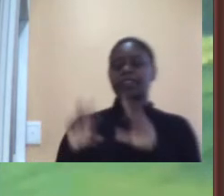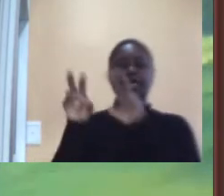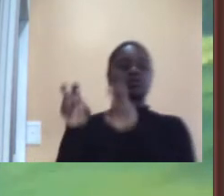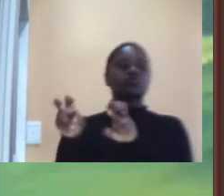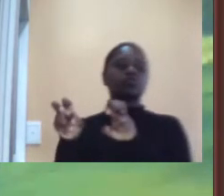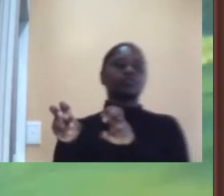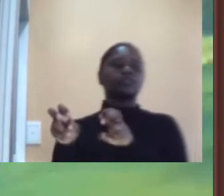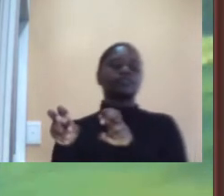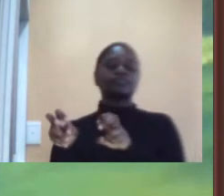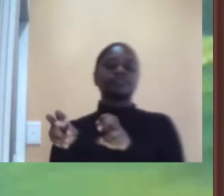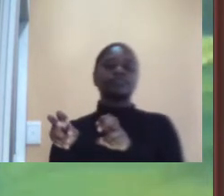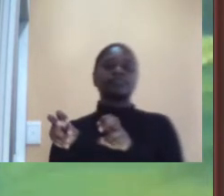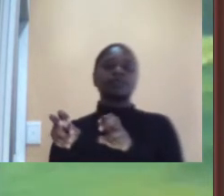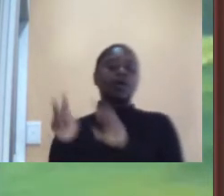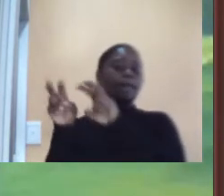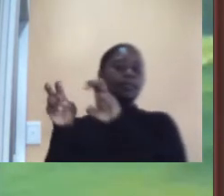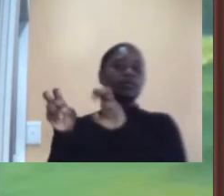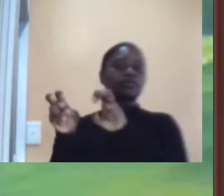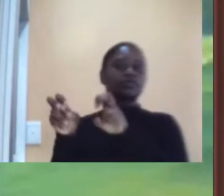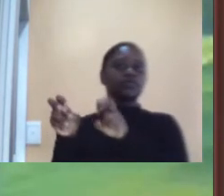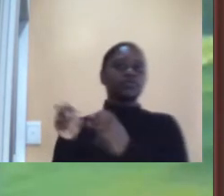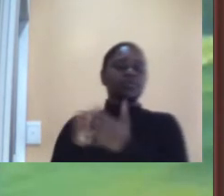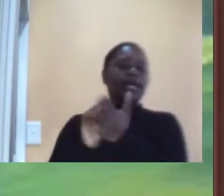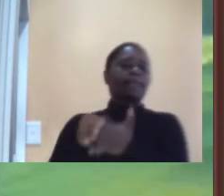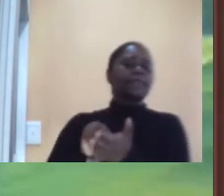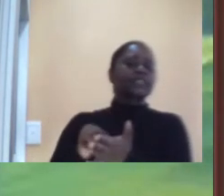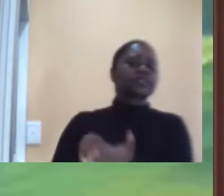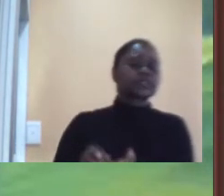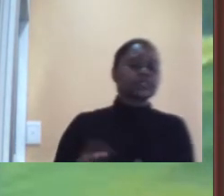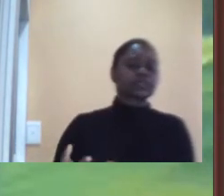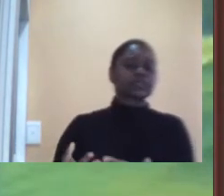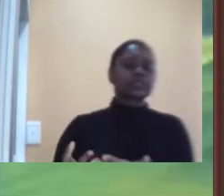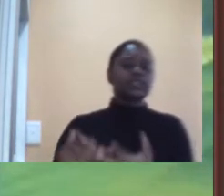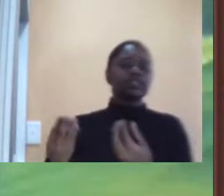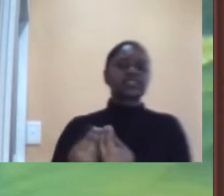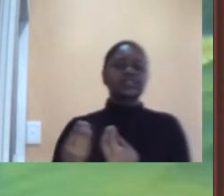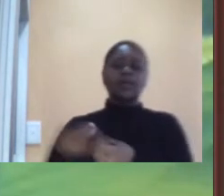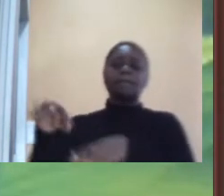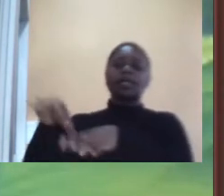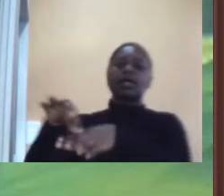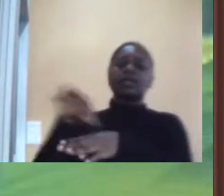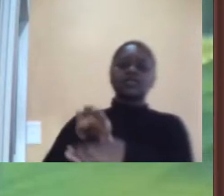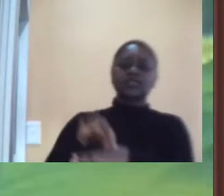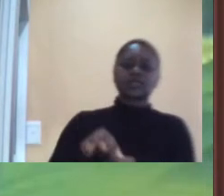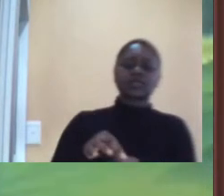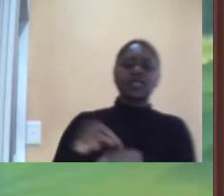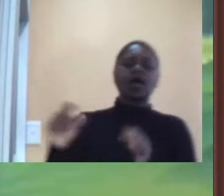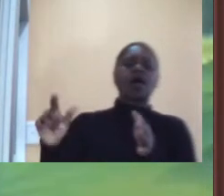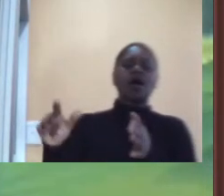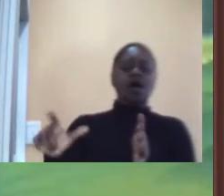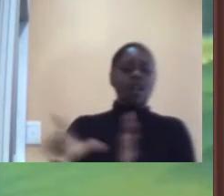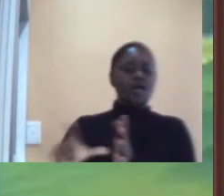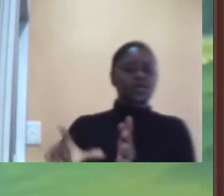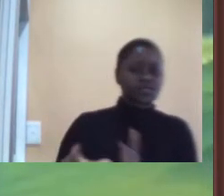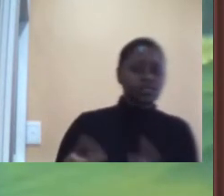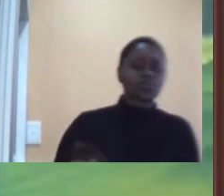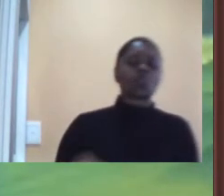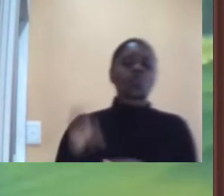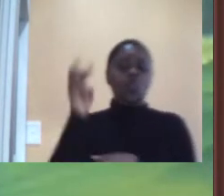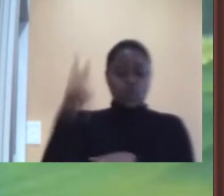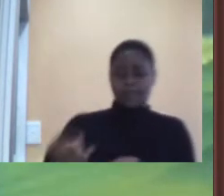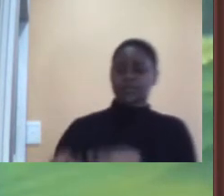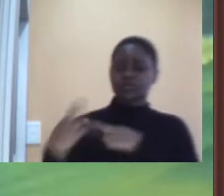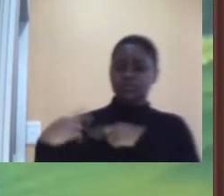le edla umuzi, which is the issue of the cannabis and into yakhona ye-planting and also i-licensing of it. We are going to deal with it